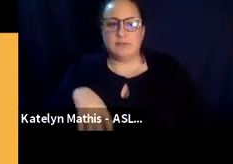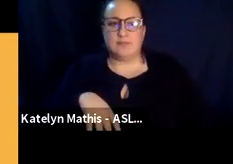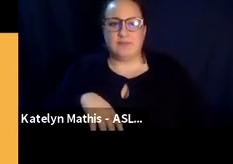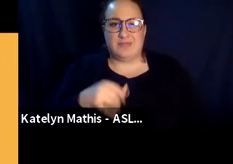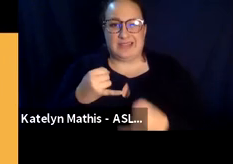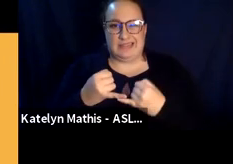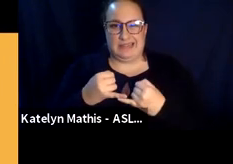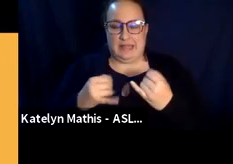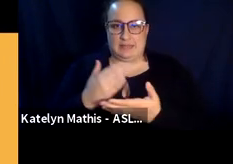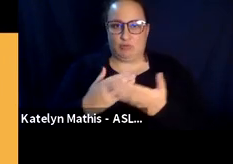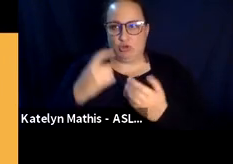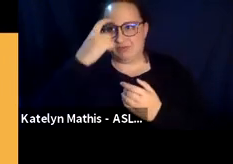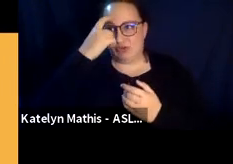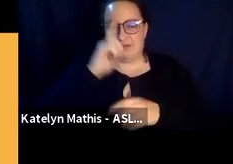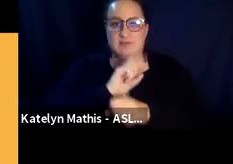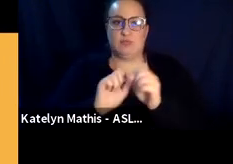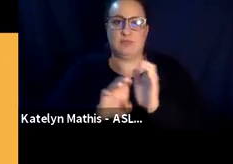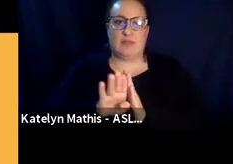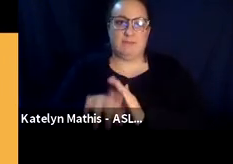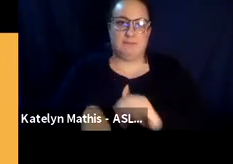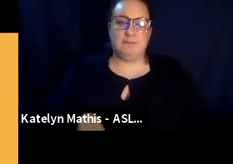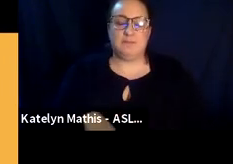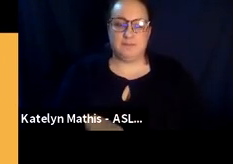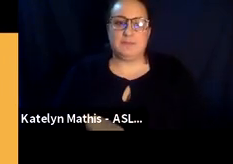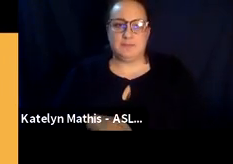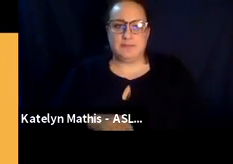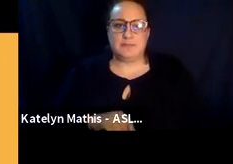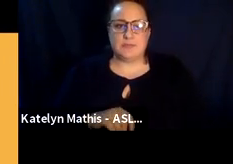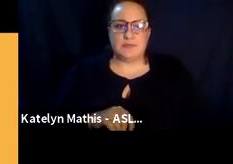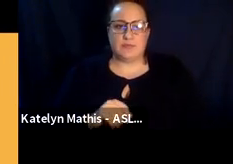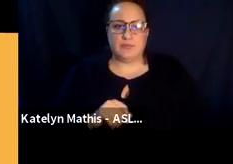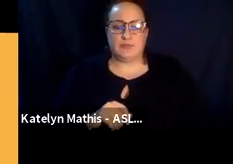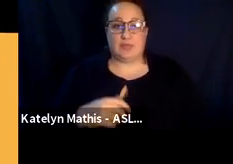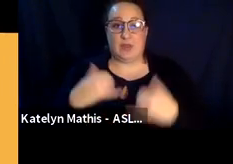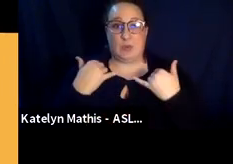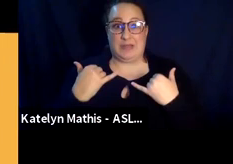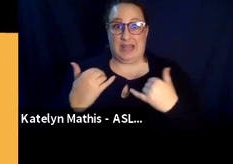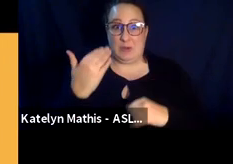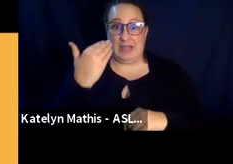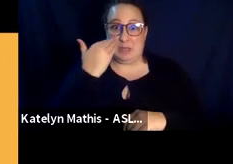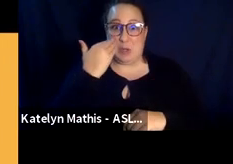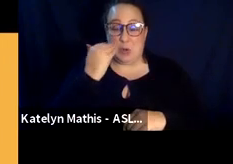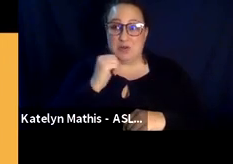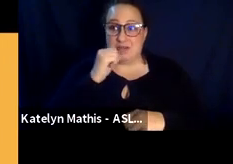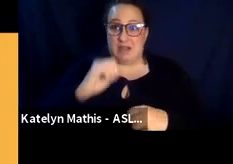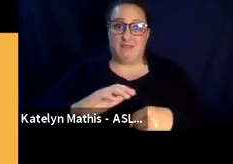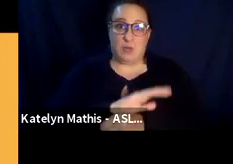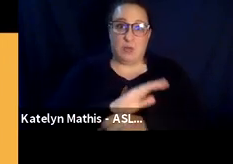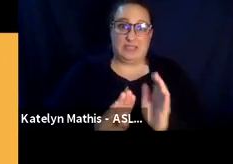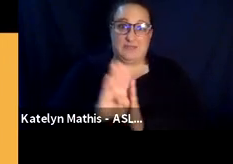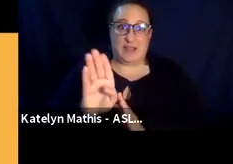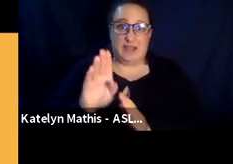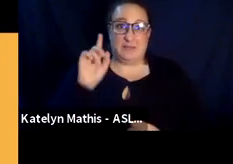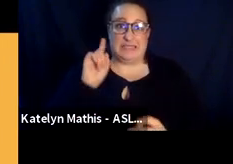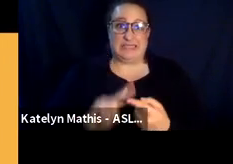last part of the brain to develop. So they now know it's not really fully developed till around the age of